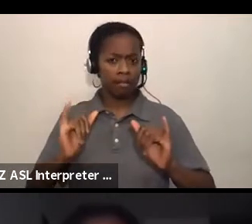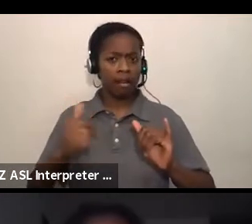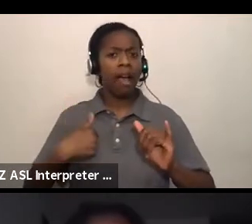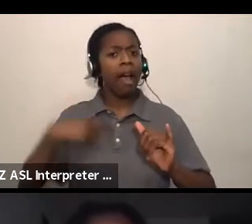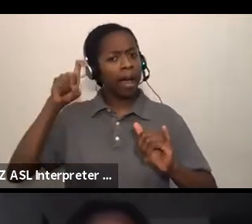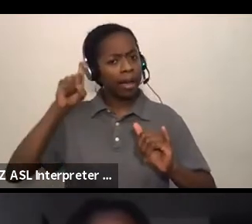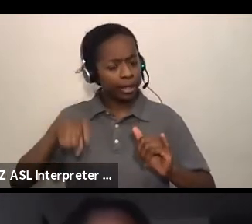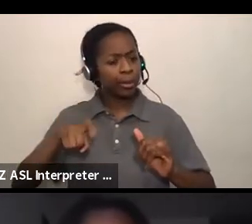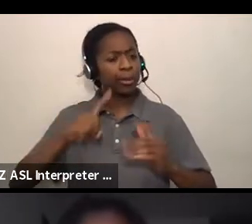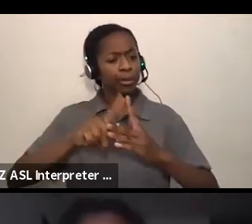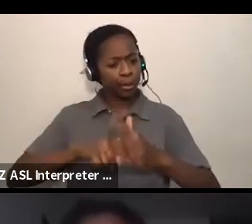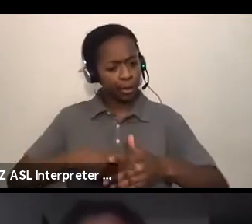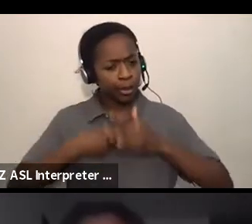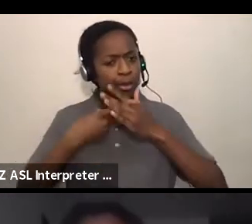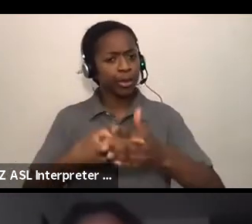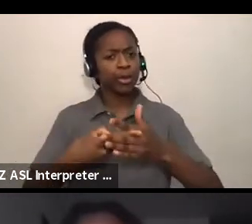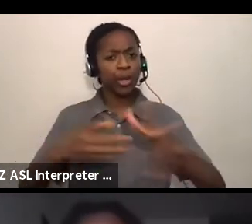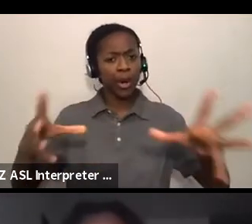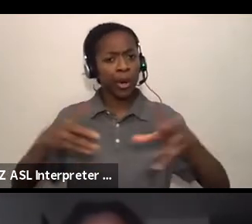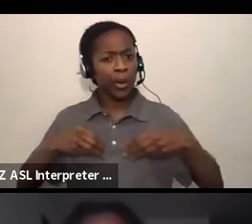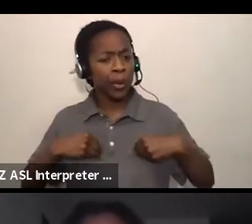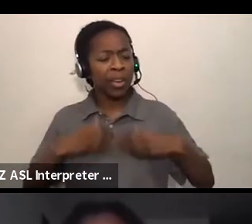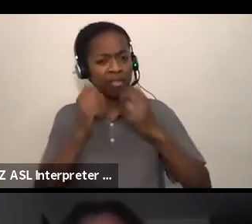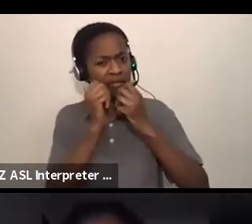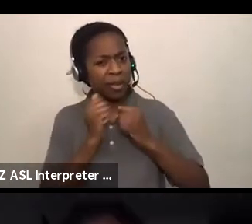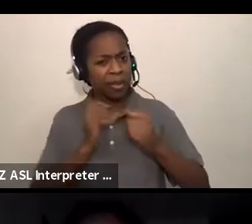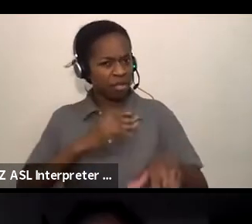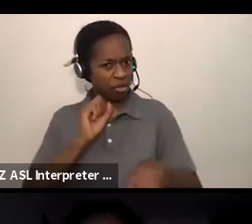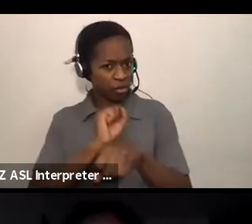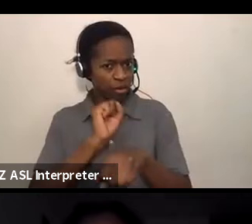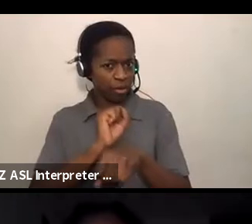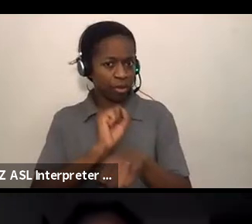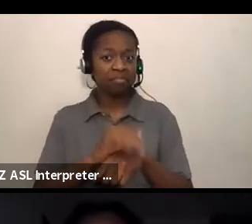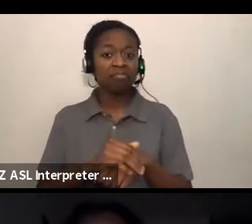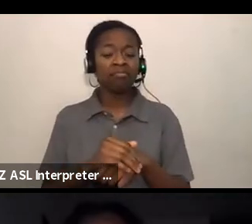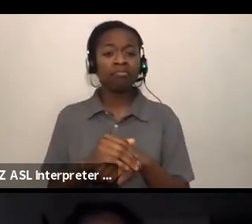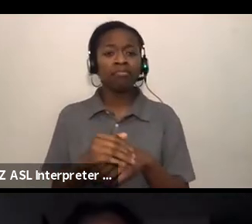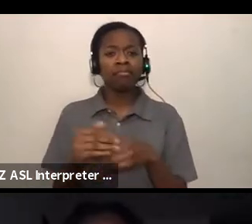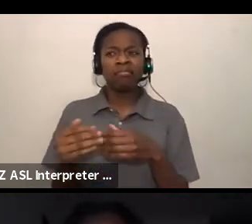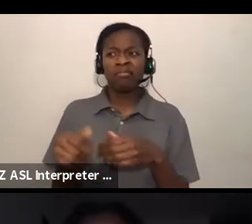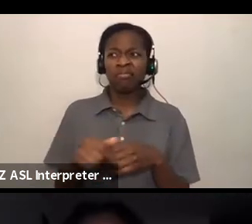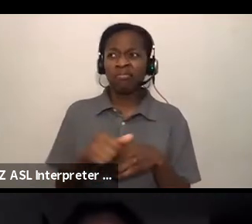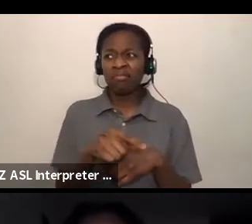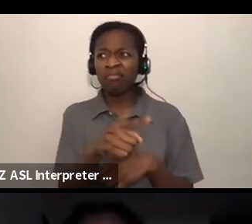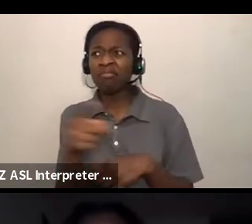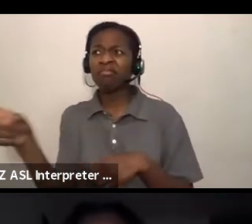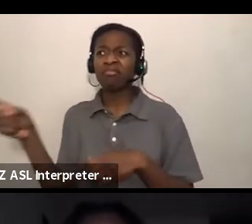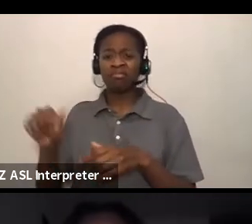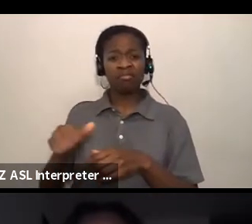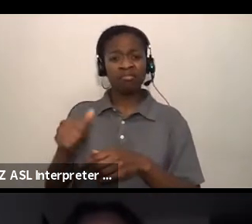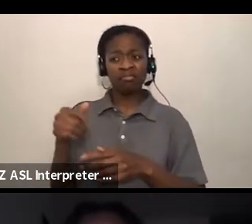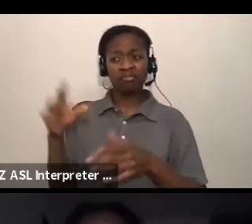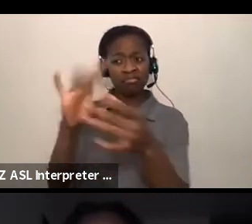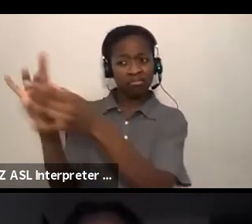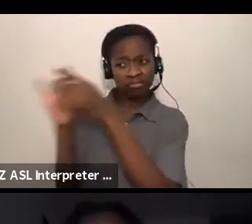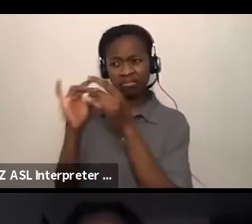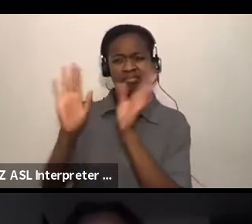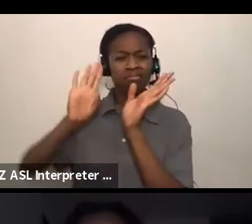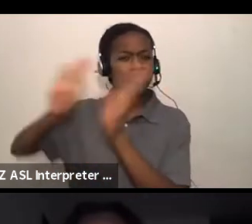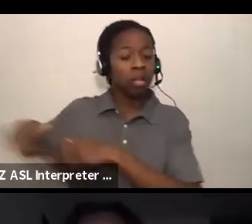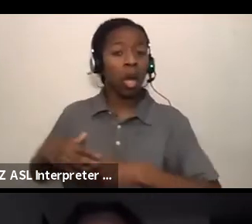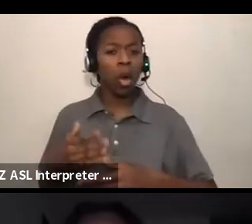create and start owning the own work and value my own work, you know, forget what other people say, what is important to me. Yeah.